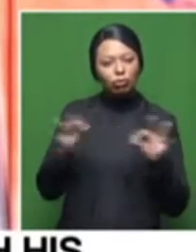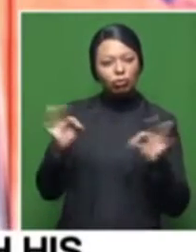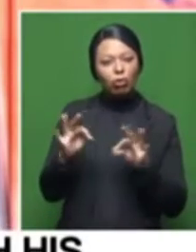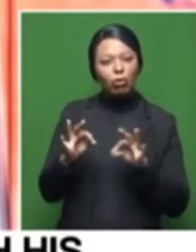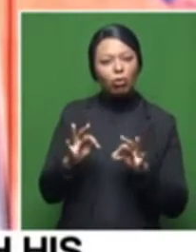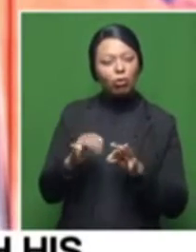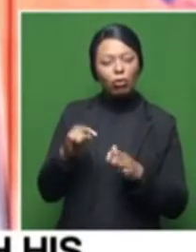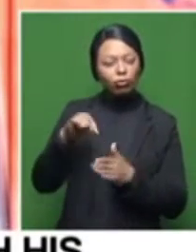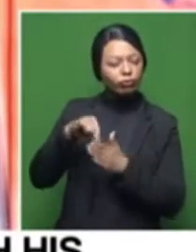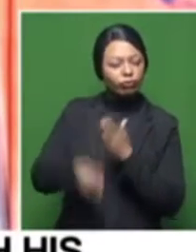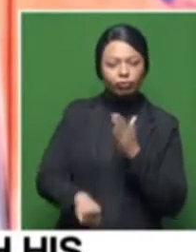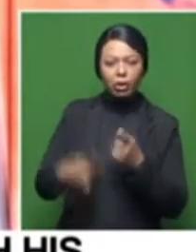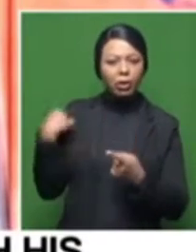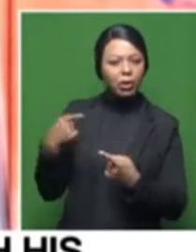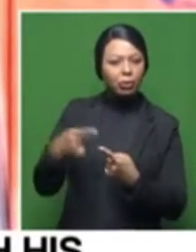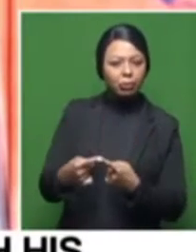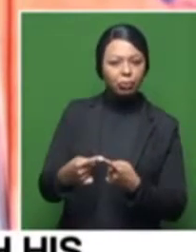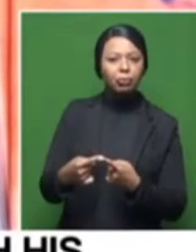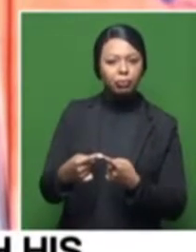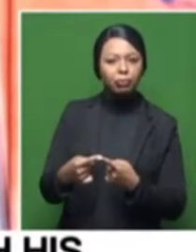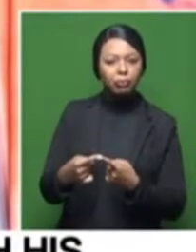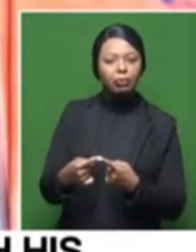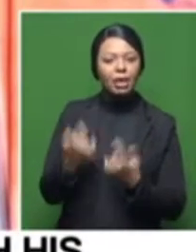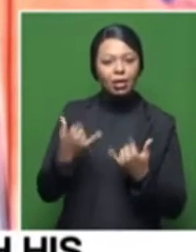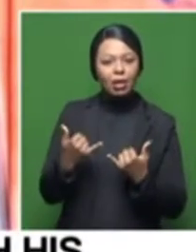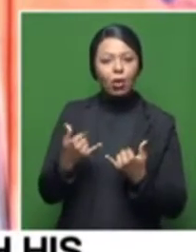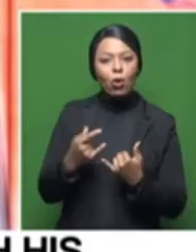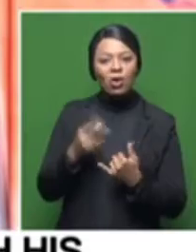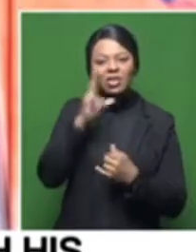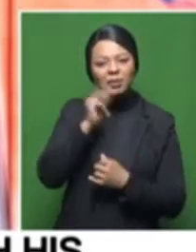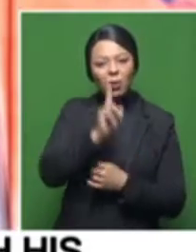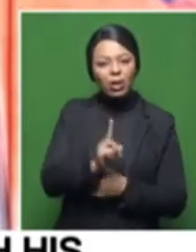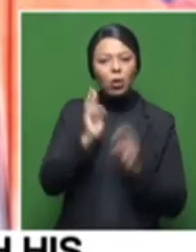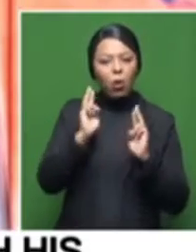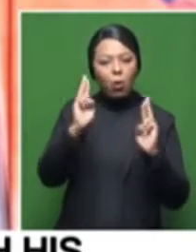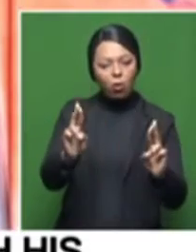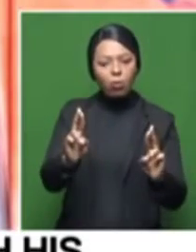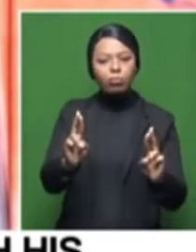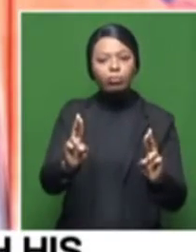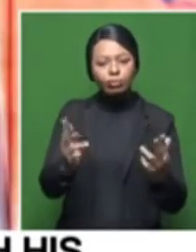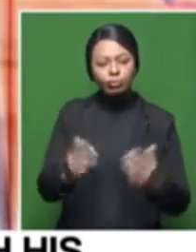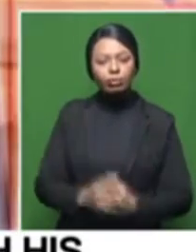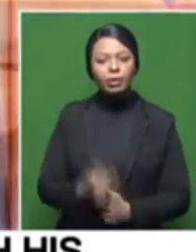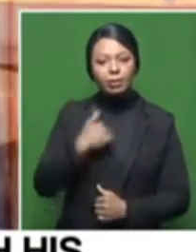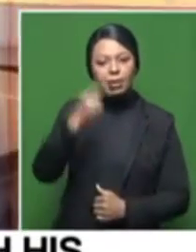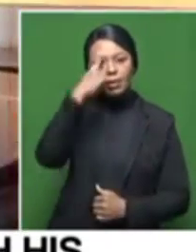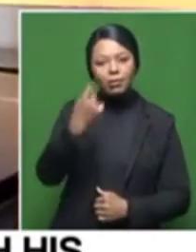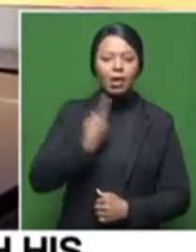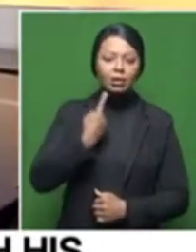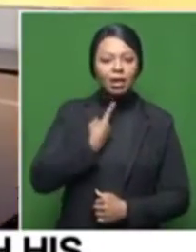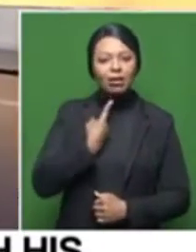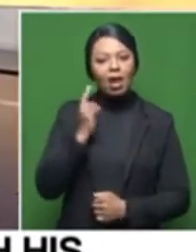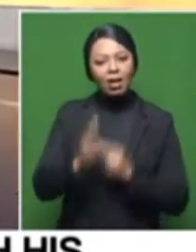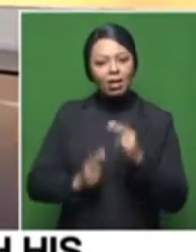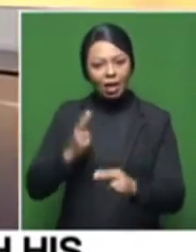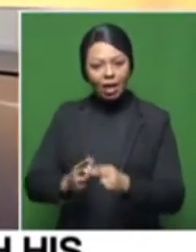most. And this song really just speaks hope. I had to believe in myself again. I